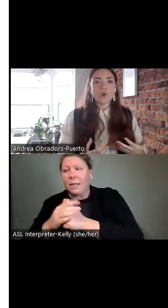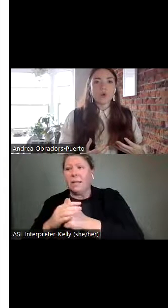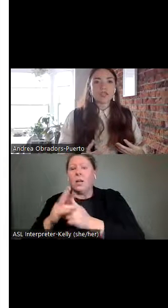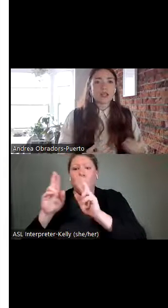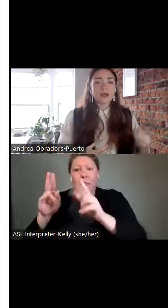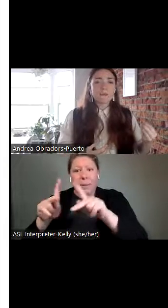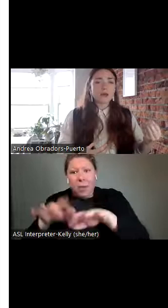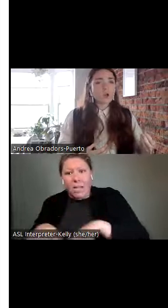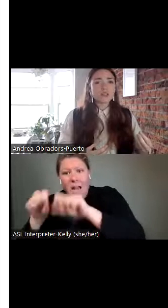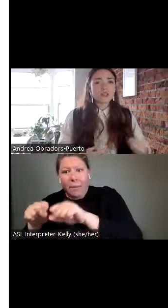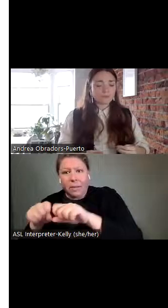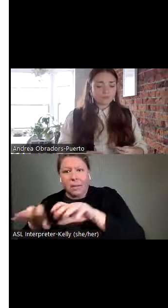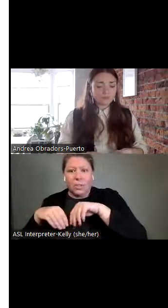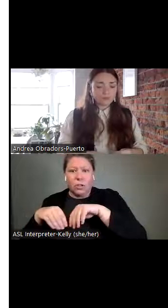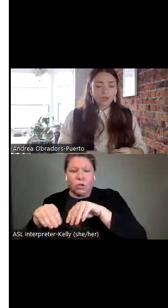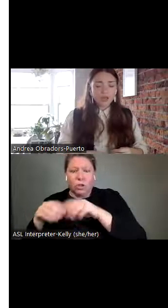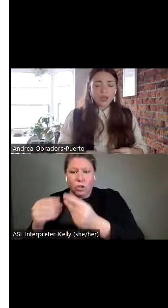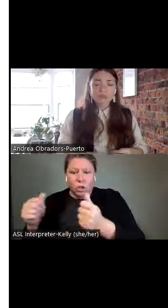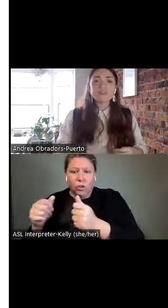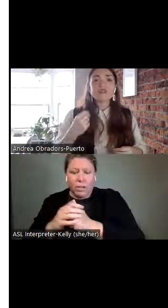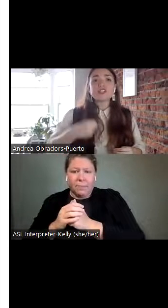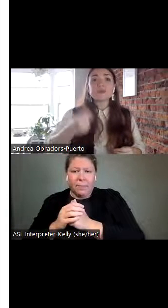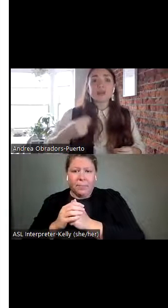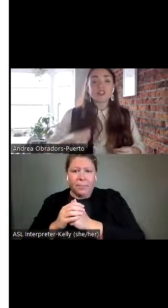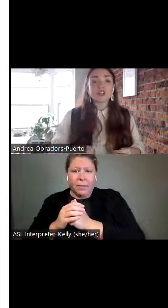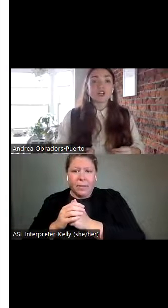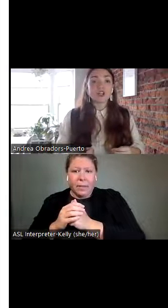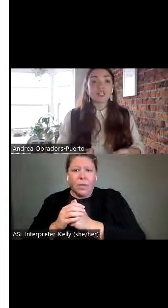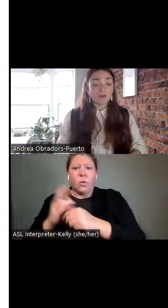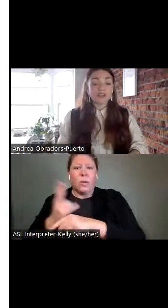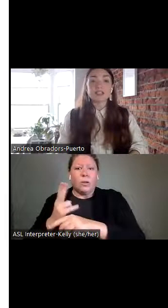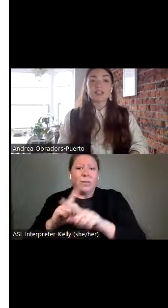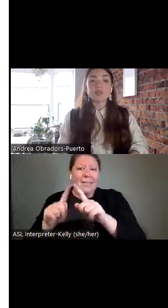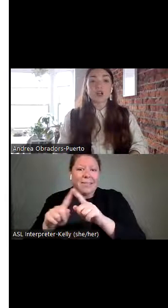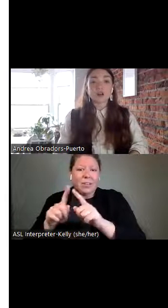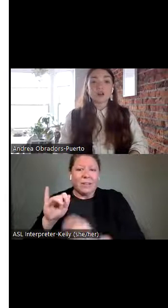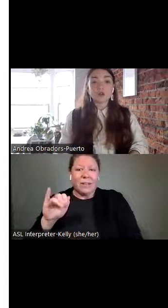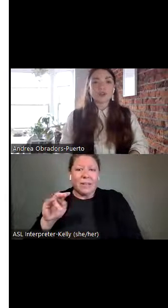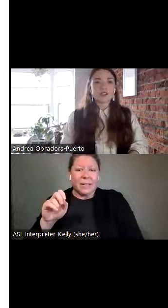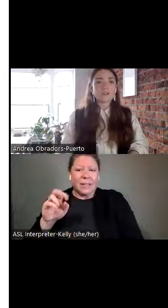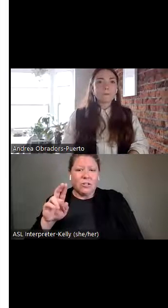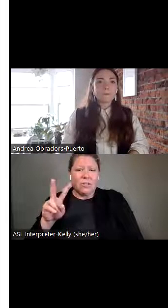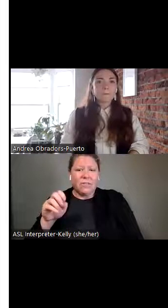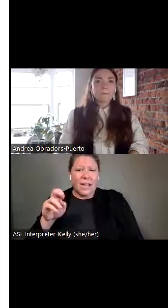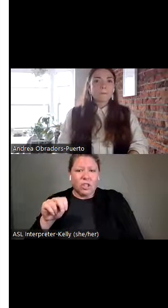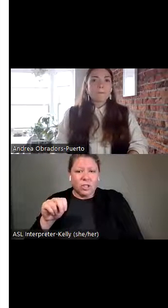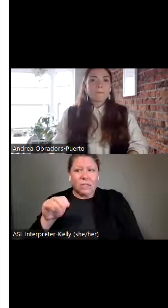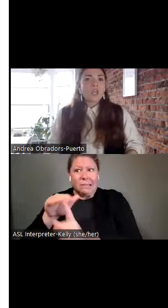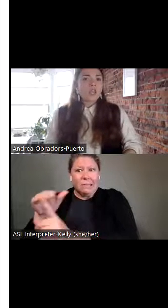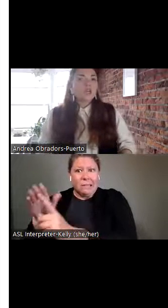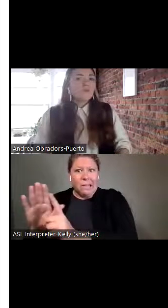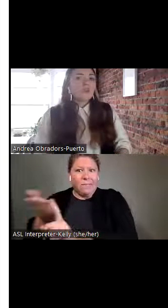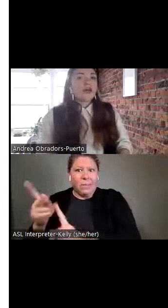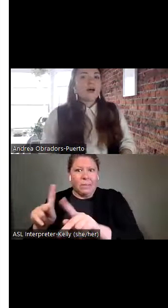we are proposing by mostly different interventions that are going to take place into our new service.